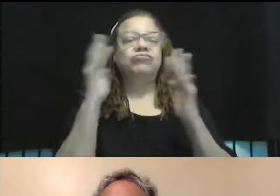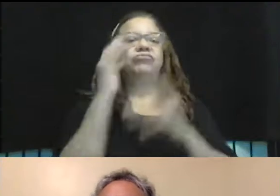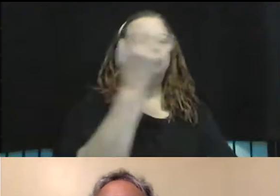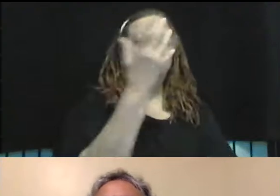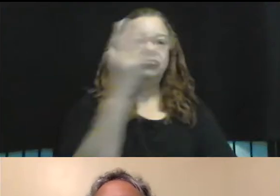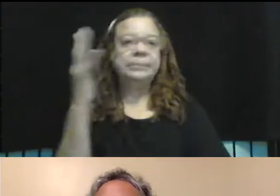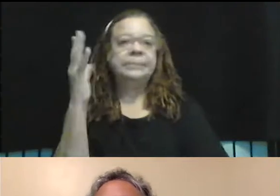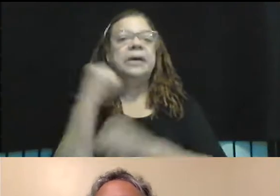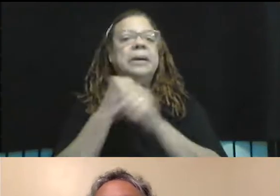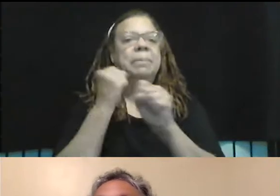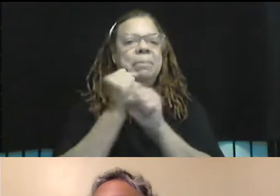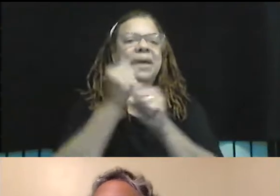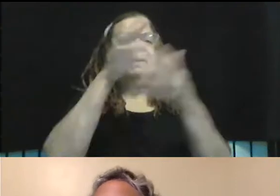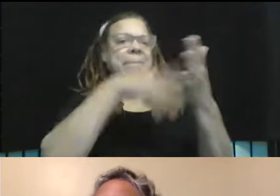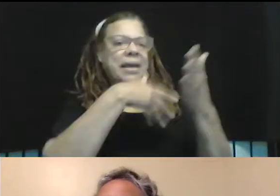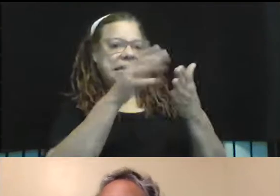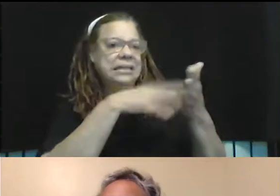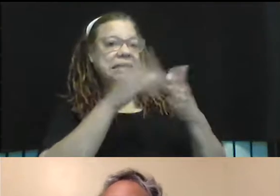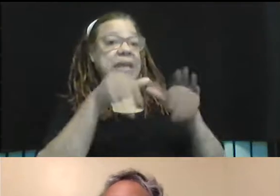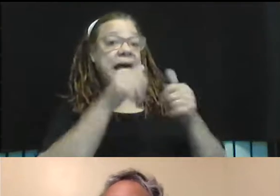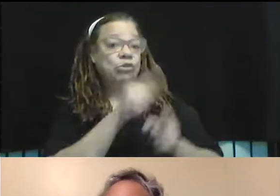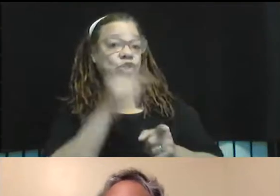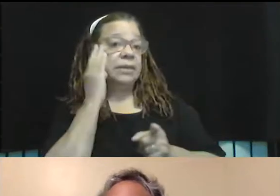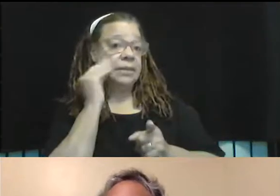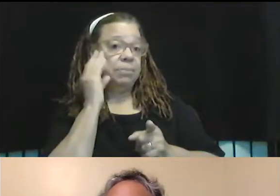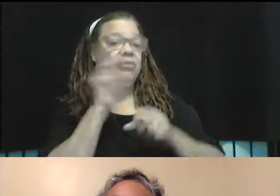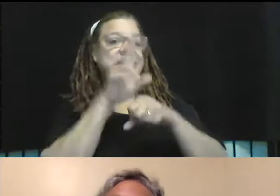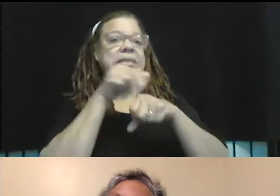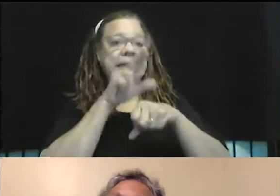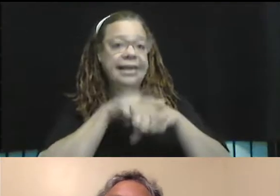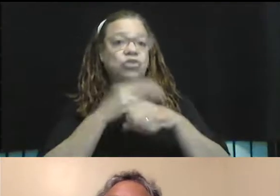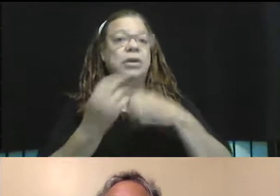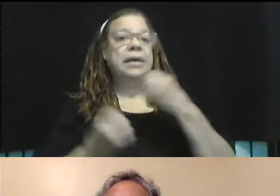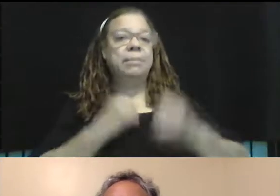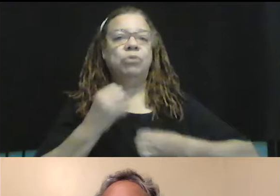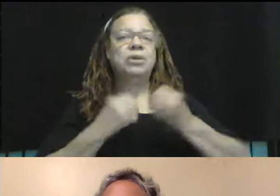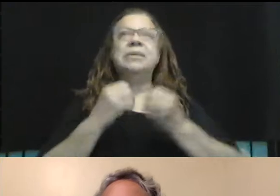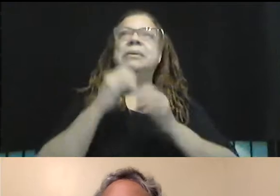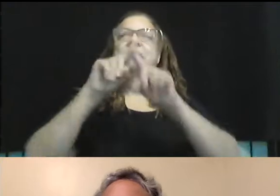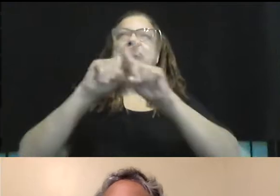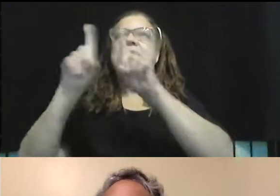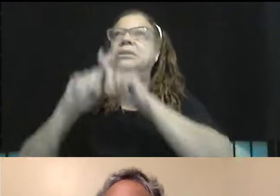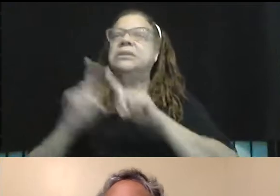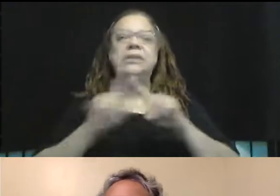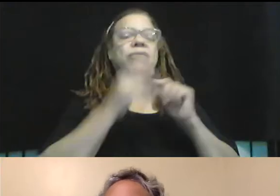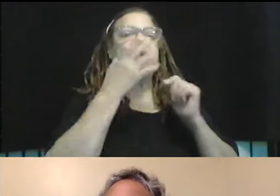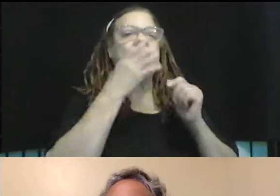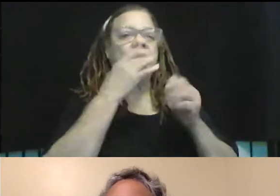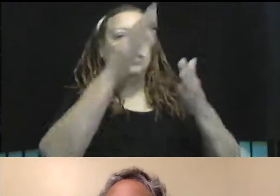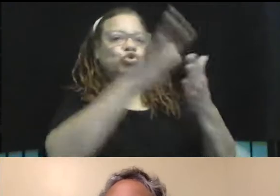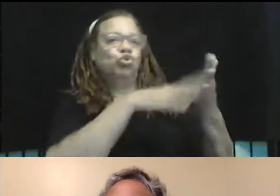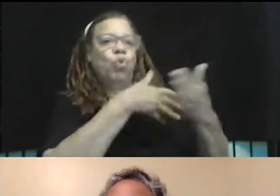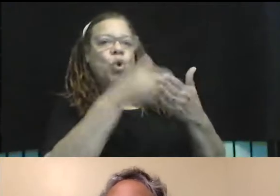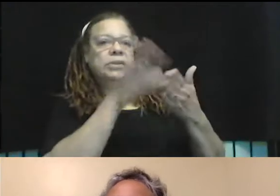work that presents how she experiences nature emotionally with vivid colors, bold brushstrokes, and